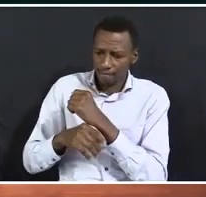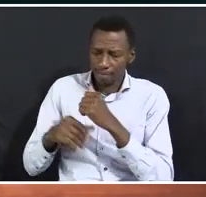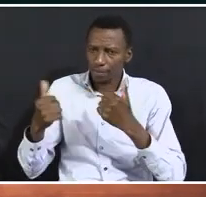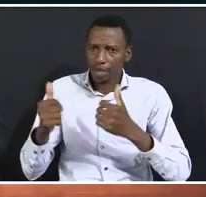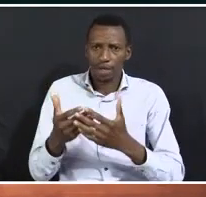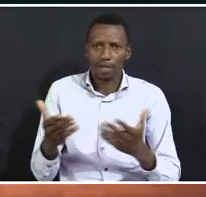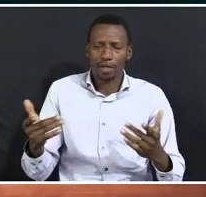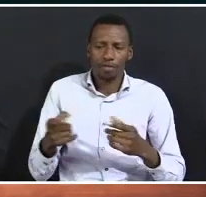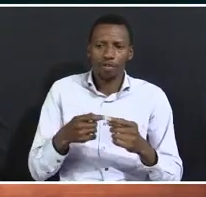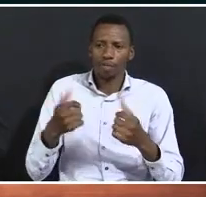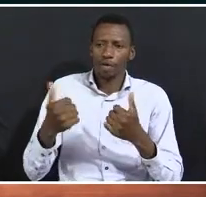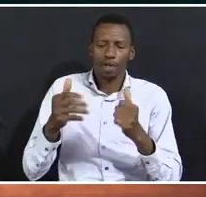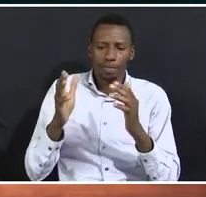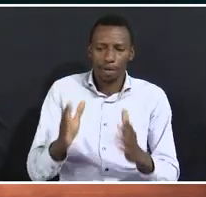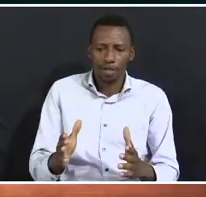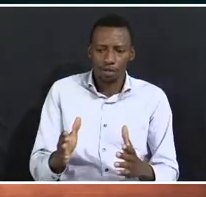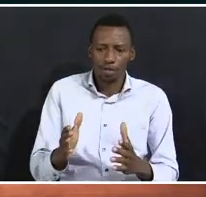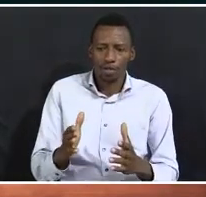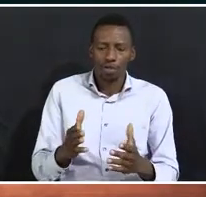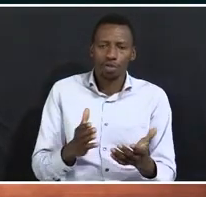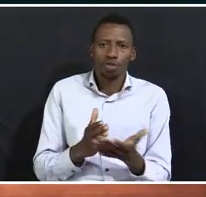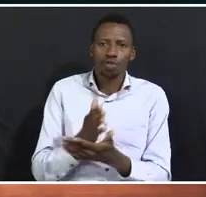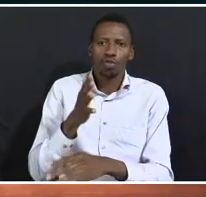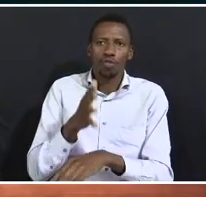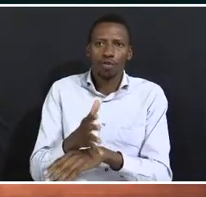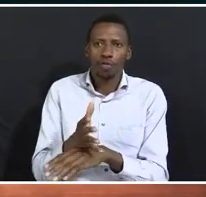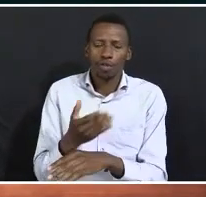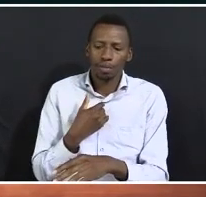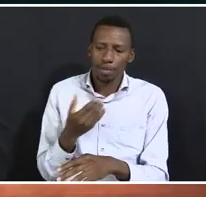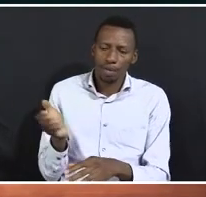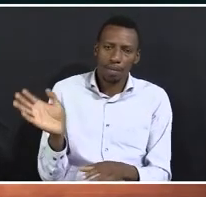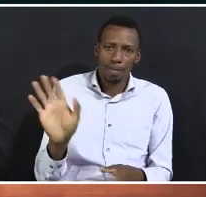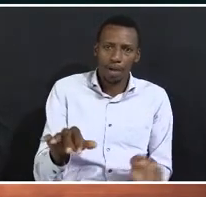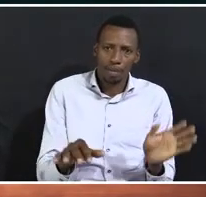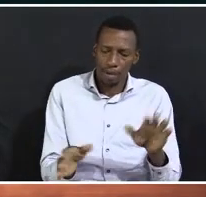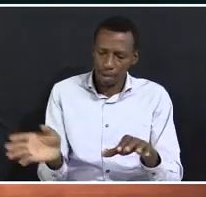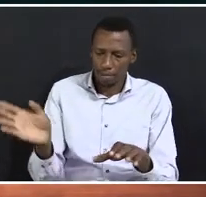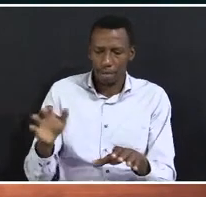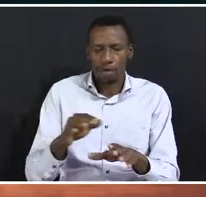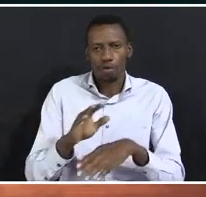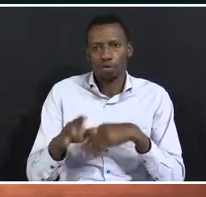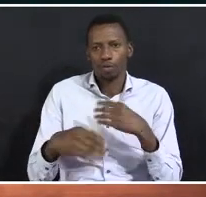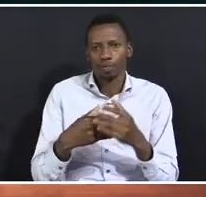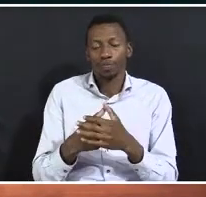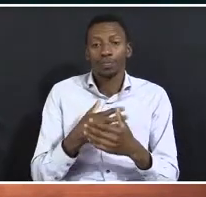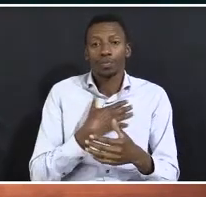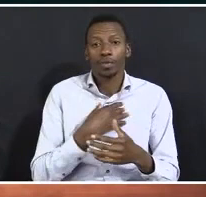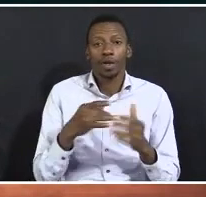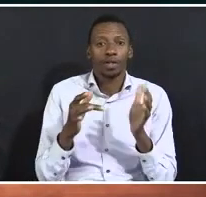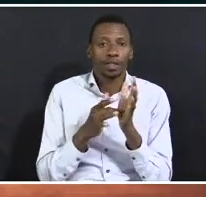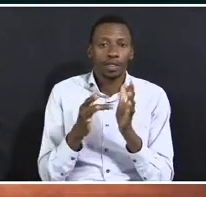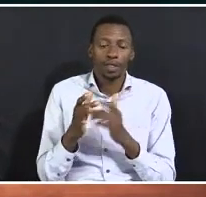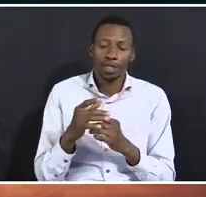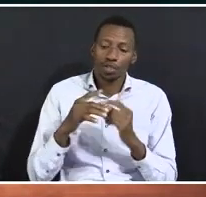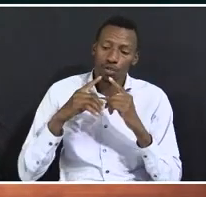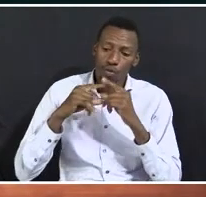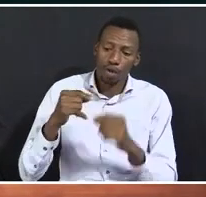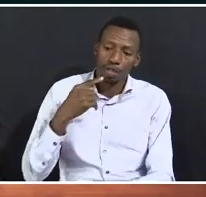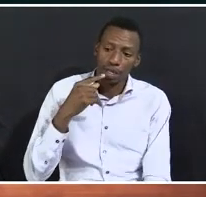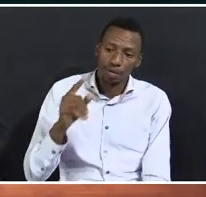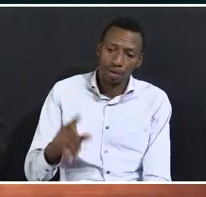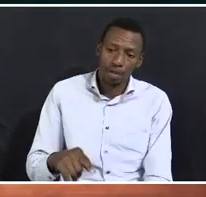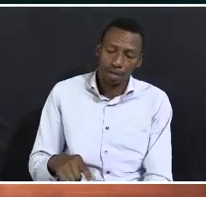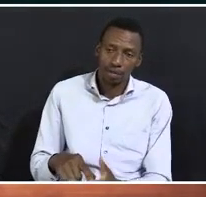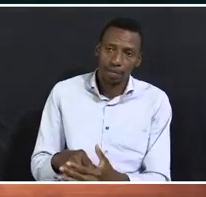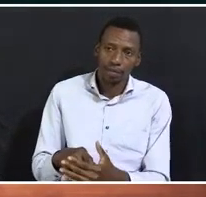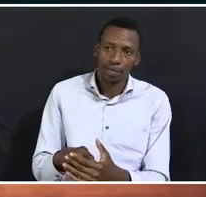anyone by a false accusation, I restore fourfold. And Jesus said to him, if you are still there, say